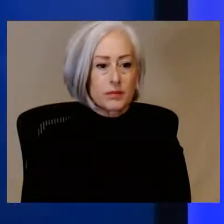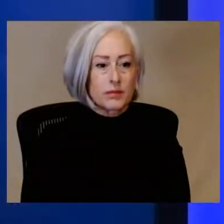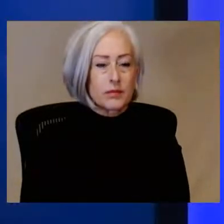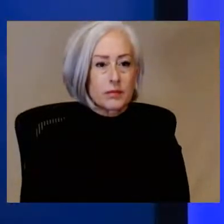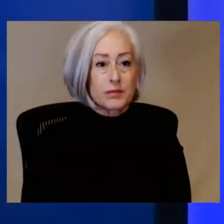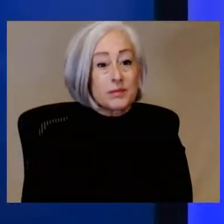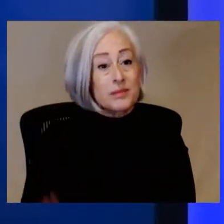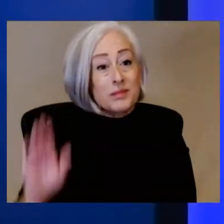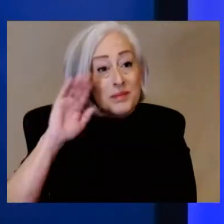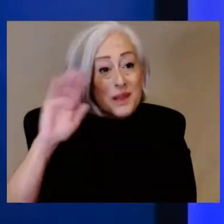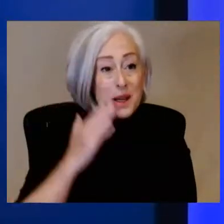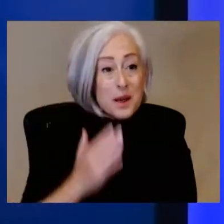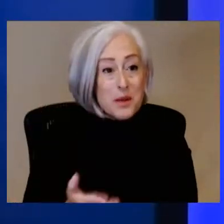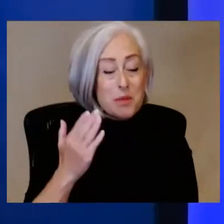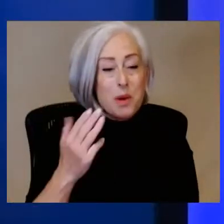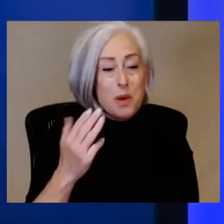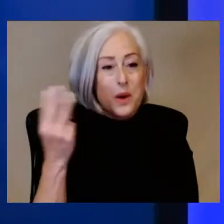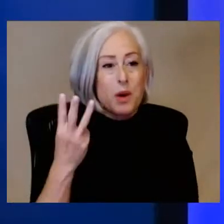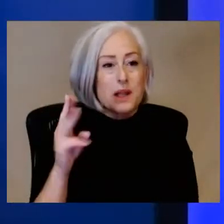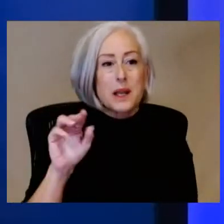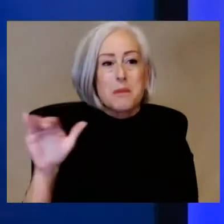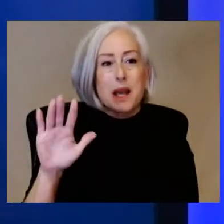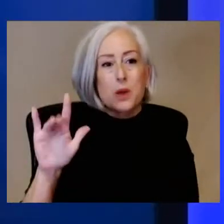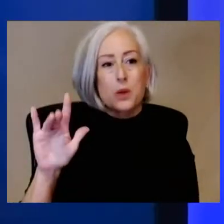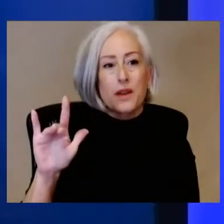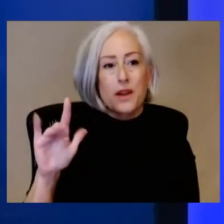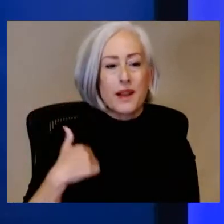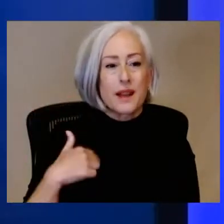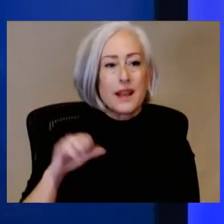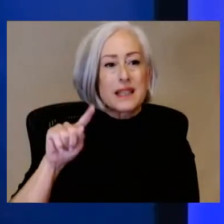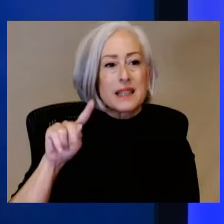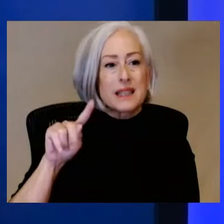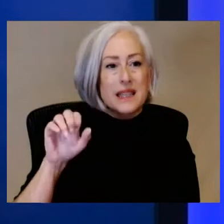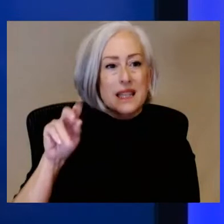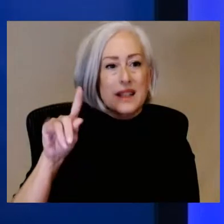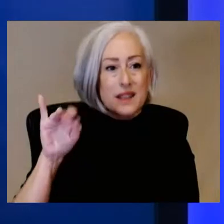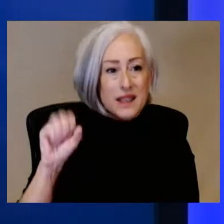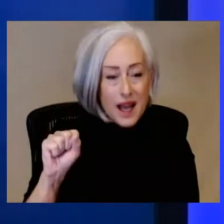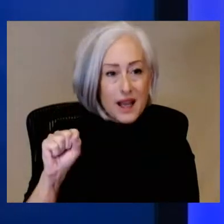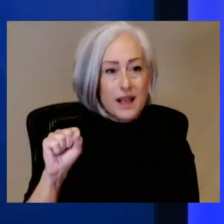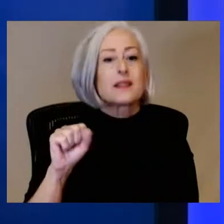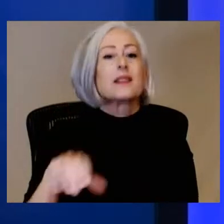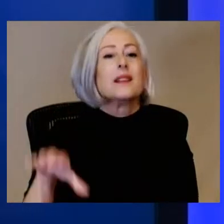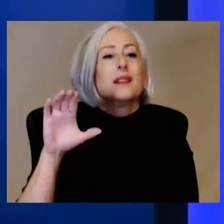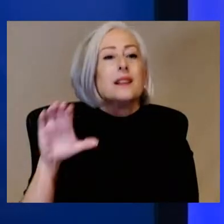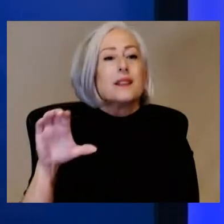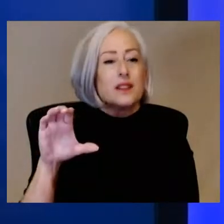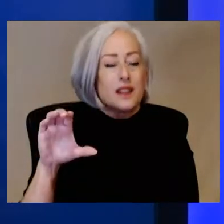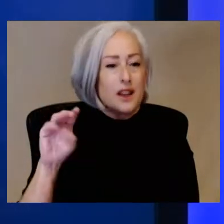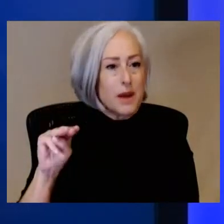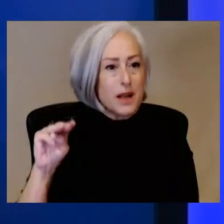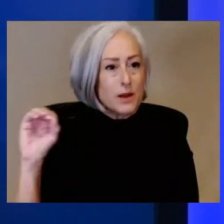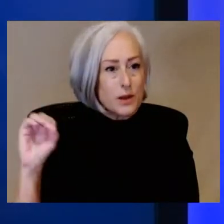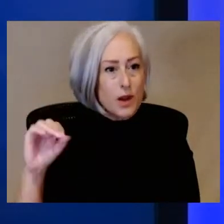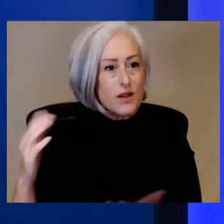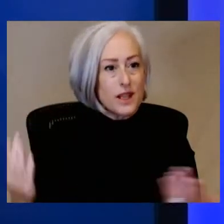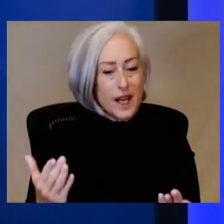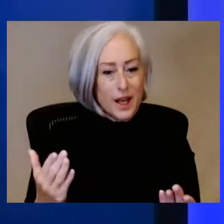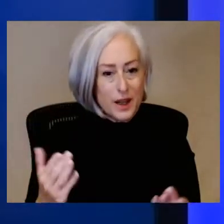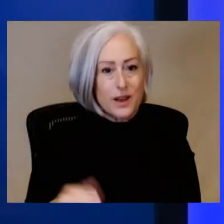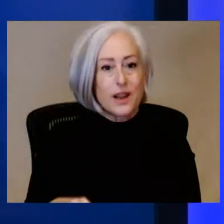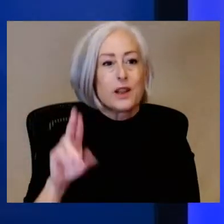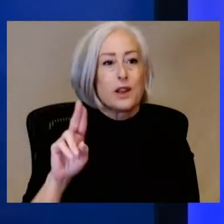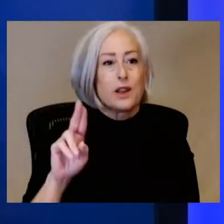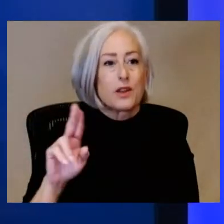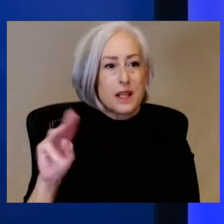Hey, good morning. It's Wednesday, May the 25th, and I'm Dr. Steve Stites, Chief Medical Officer here at the University of Kansas Health System. Welcome back to Open Mics with